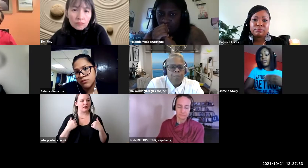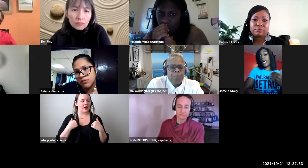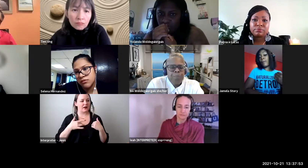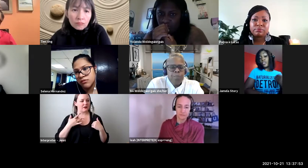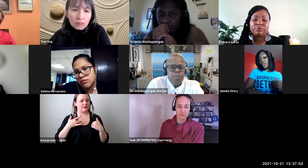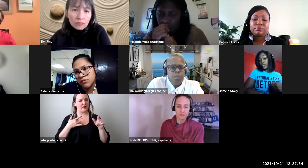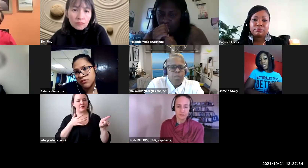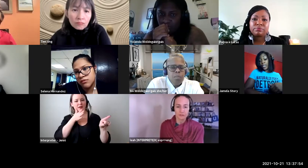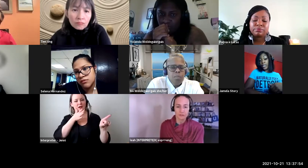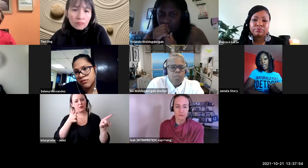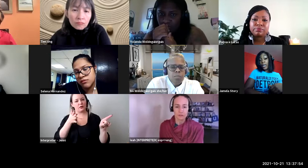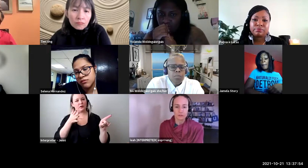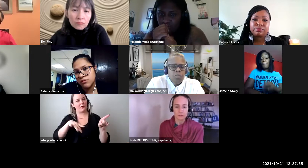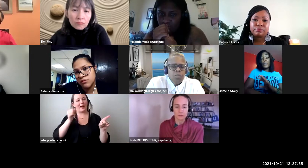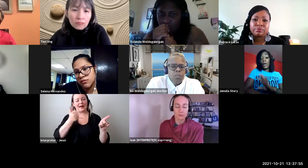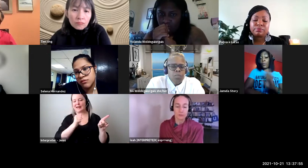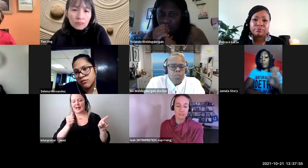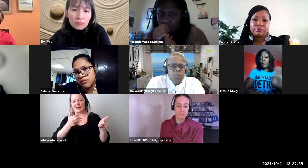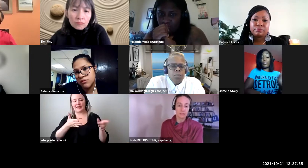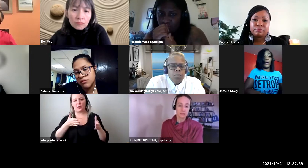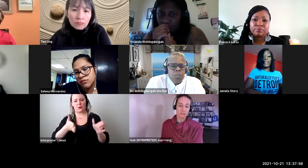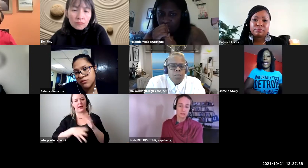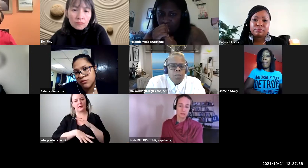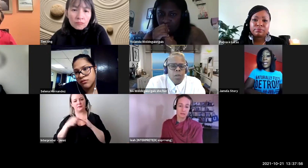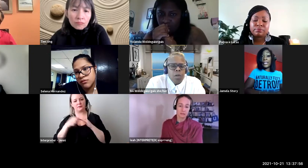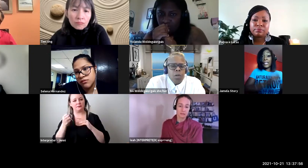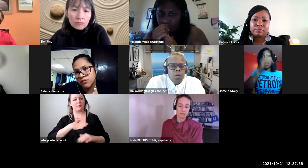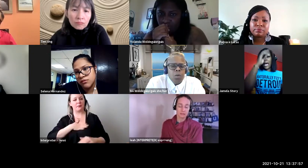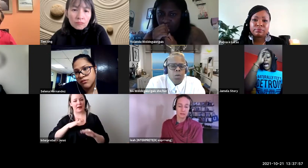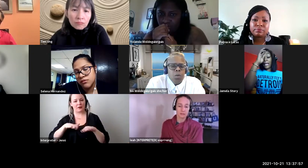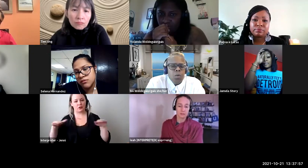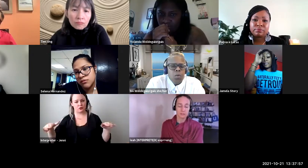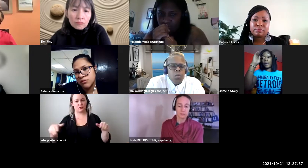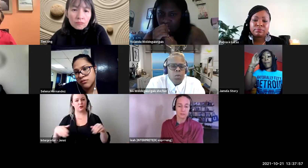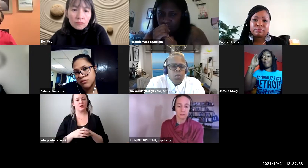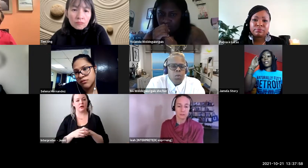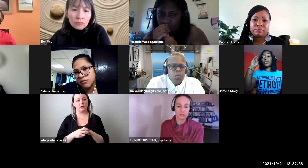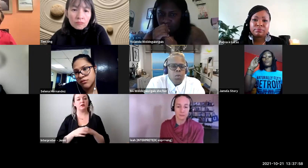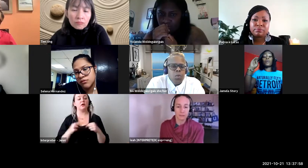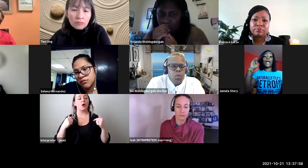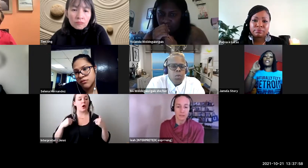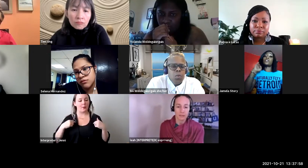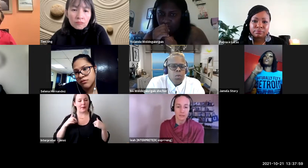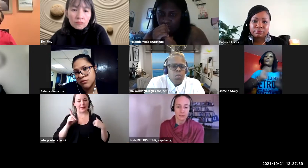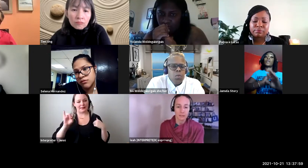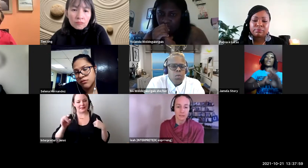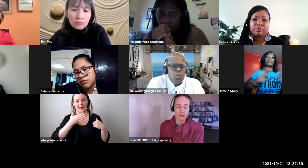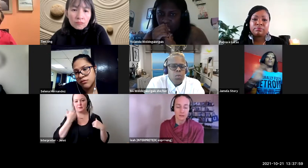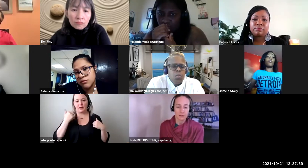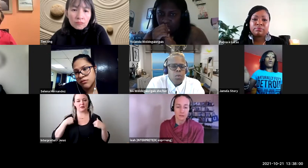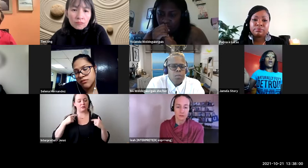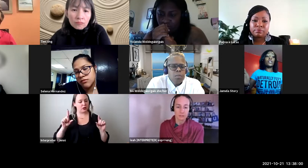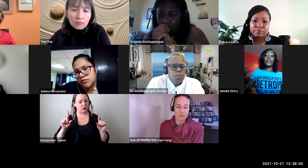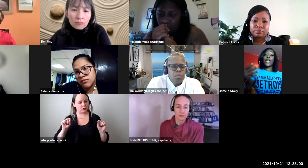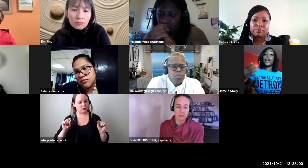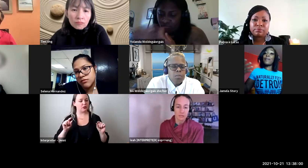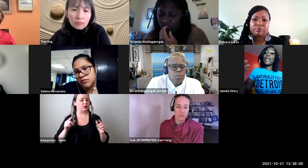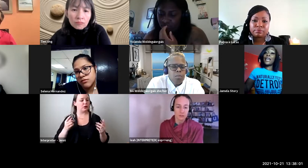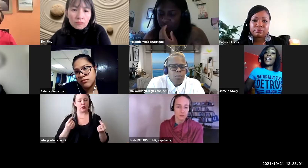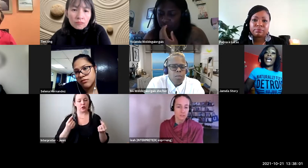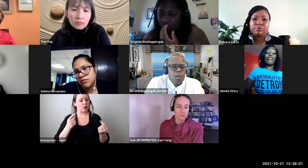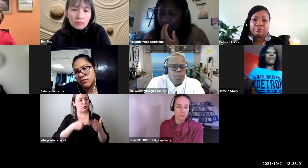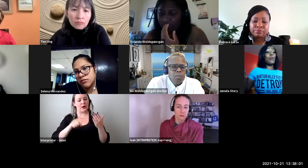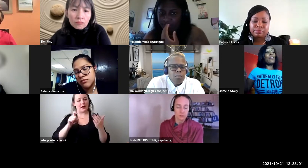to try to take my children again. So with that being said, I did my best to do what I needed to do. And of course, here they